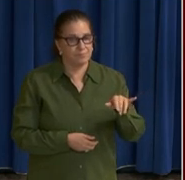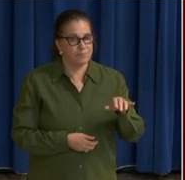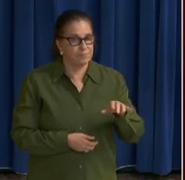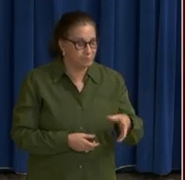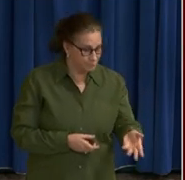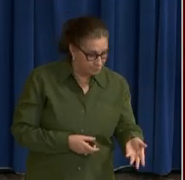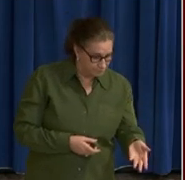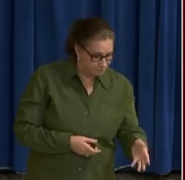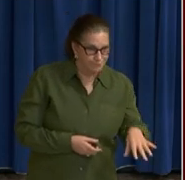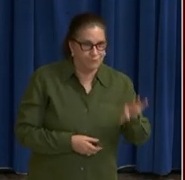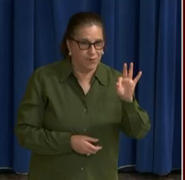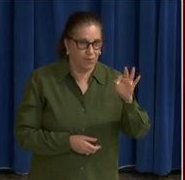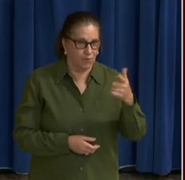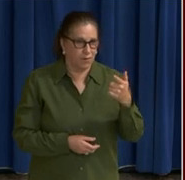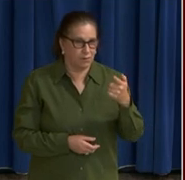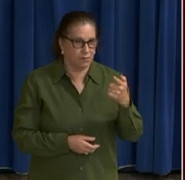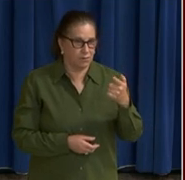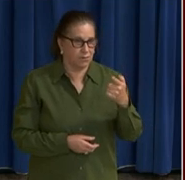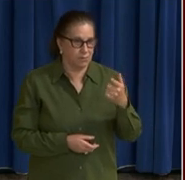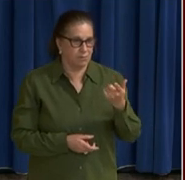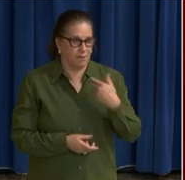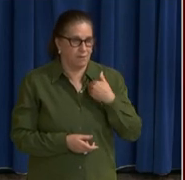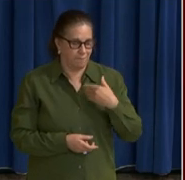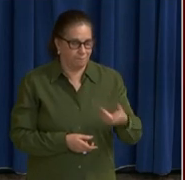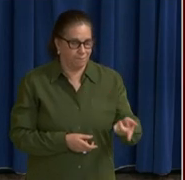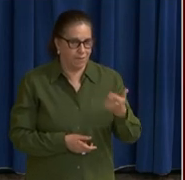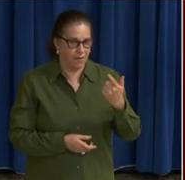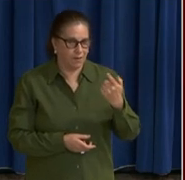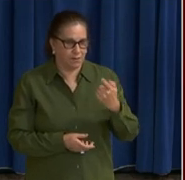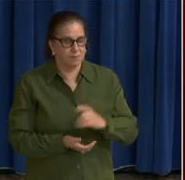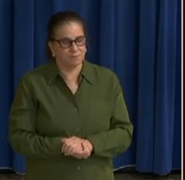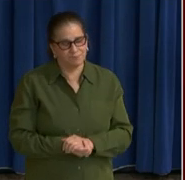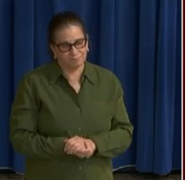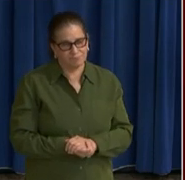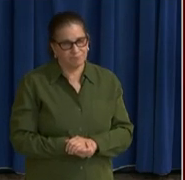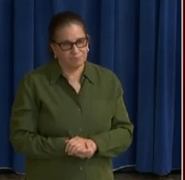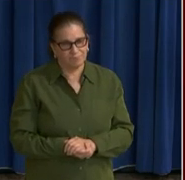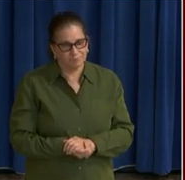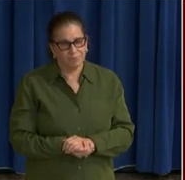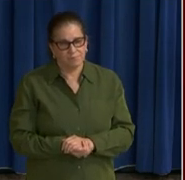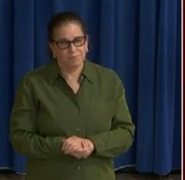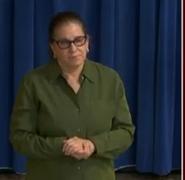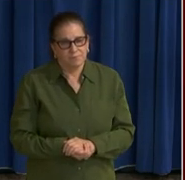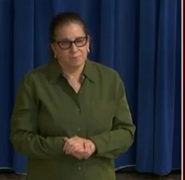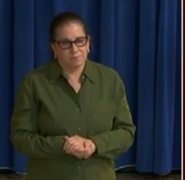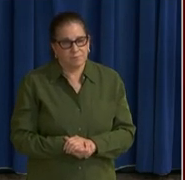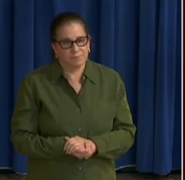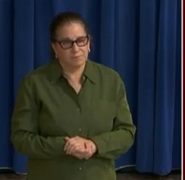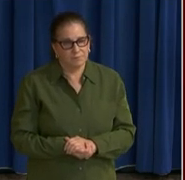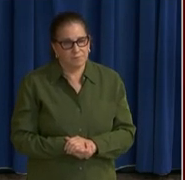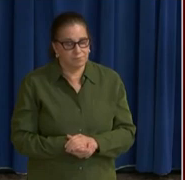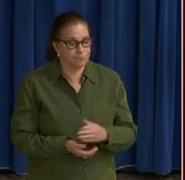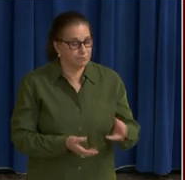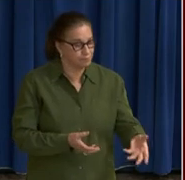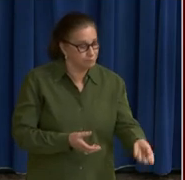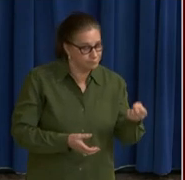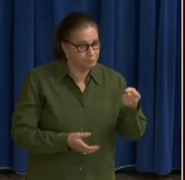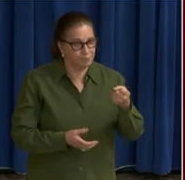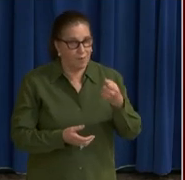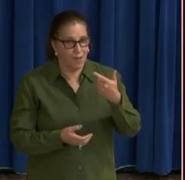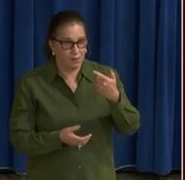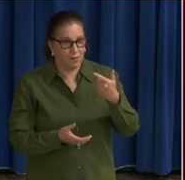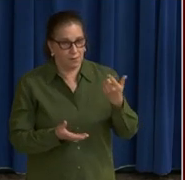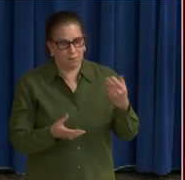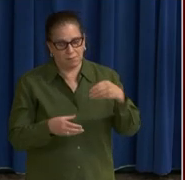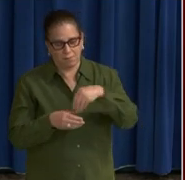handgun was recovered by the Department of Forensic Science and taken as evidence. The officers involved were placed